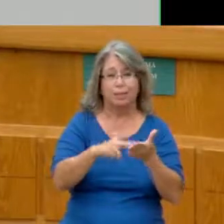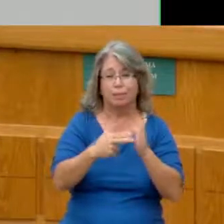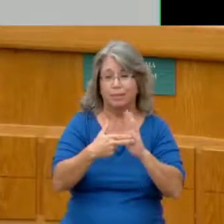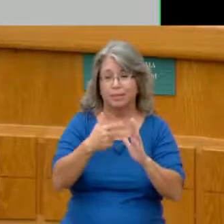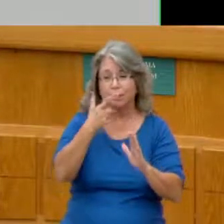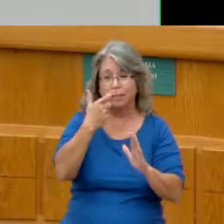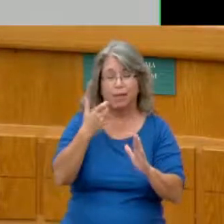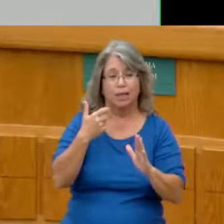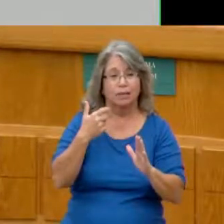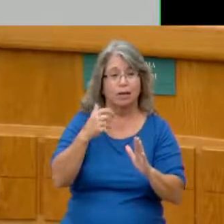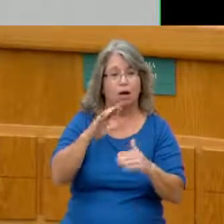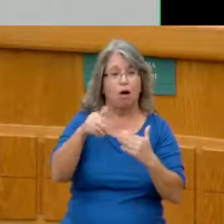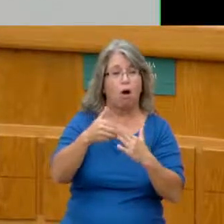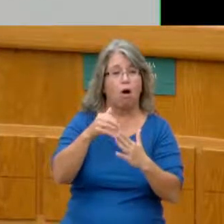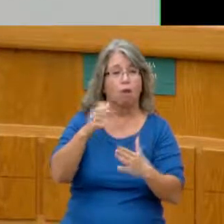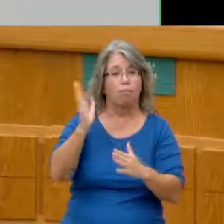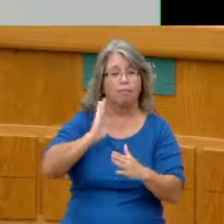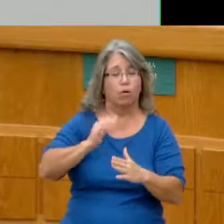not with us anymore.